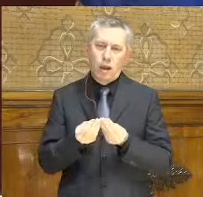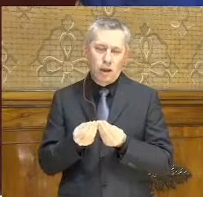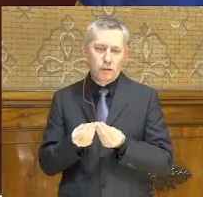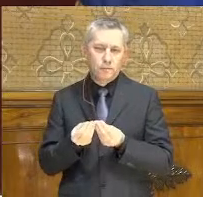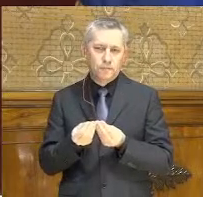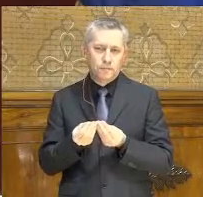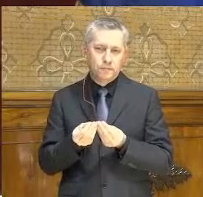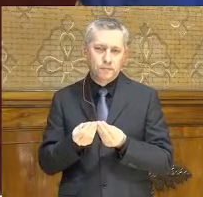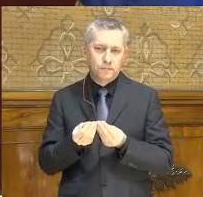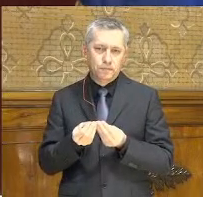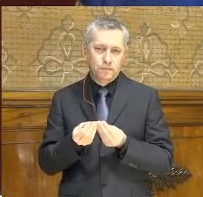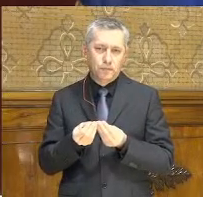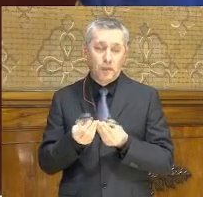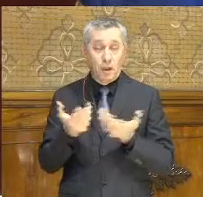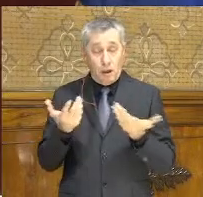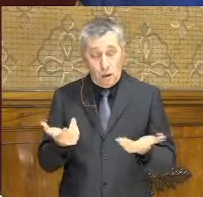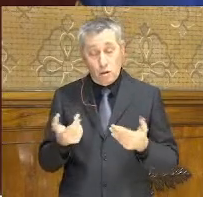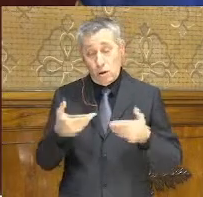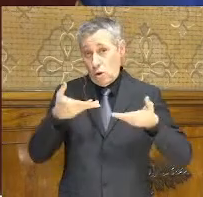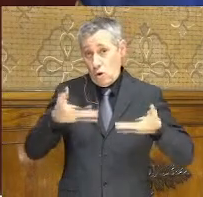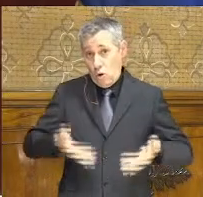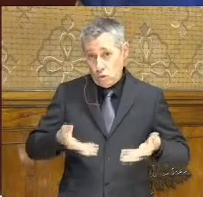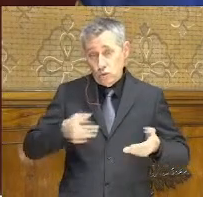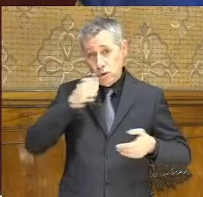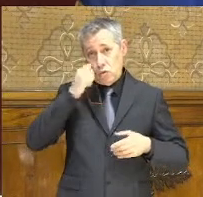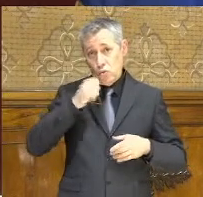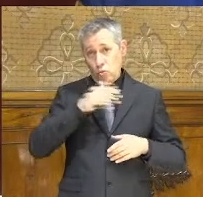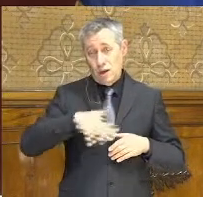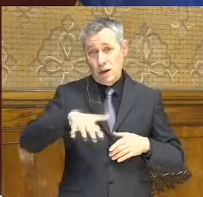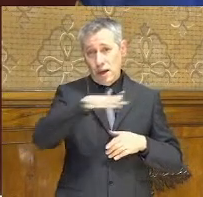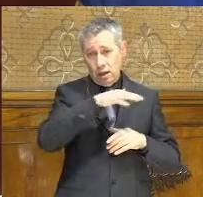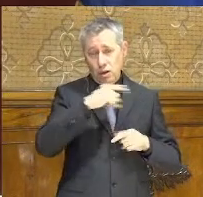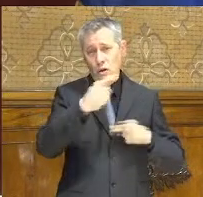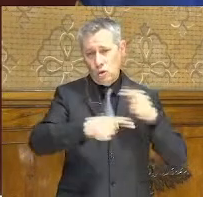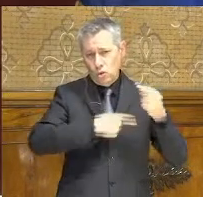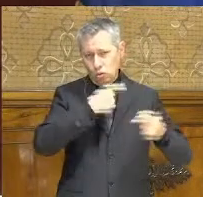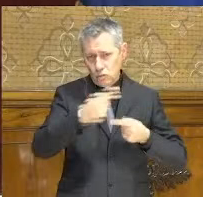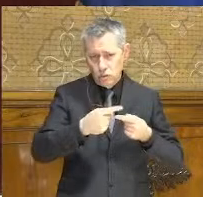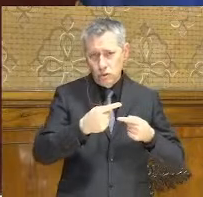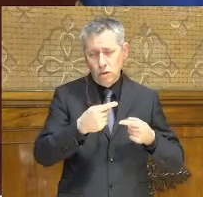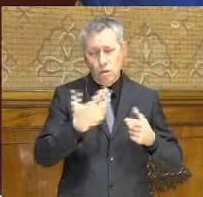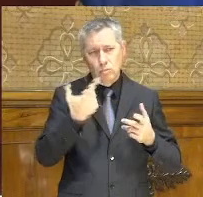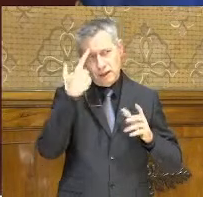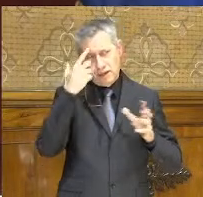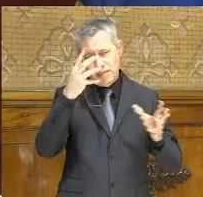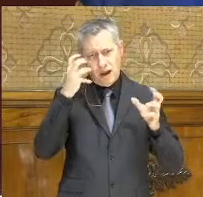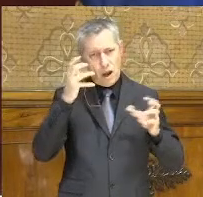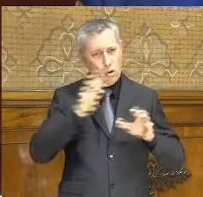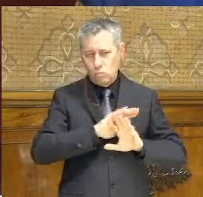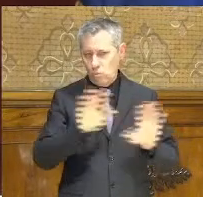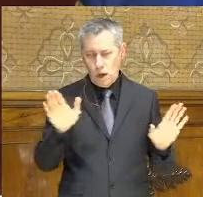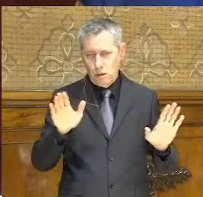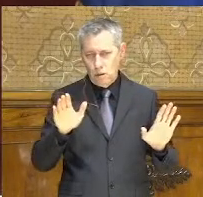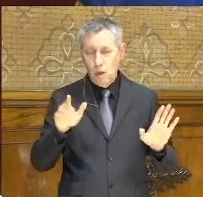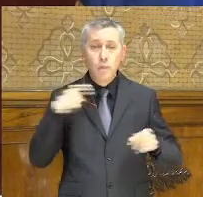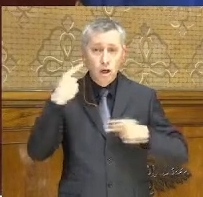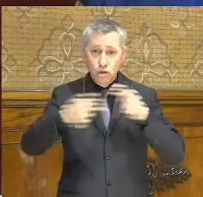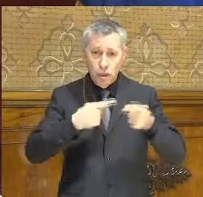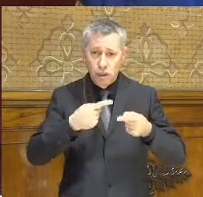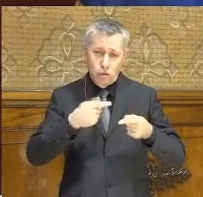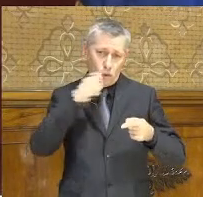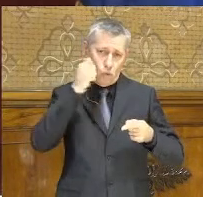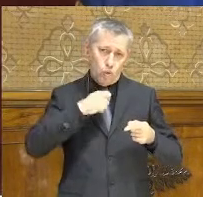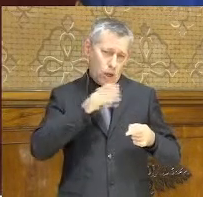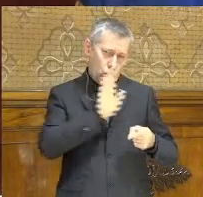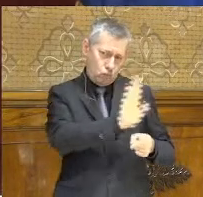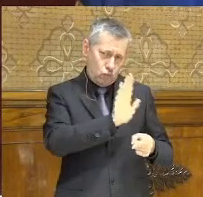The ontology of the Ukrainian present lives on in a state of traumatic anticipation. In every generation, Ukraine is not